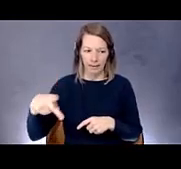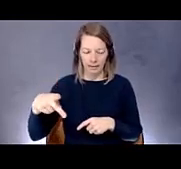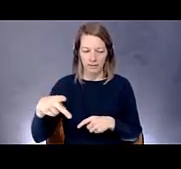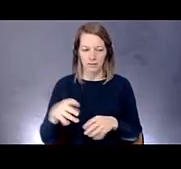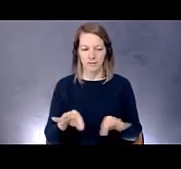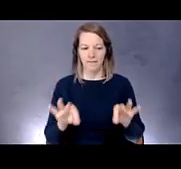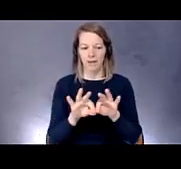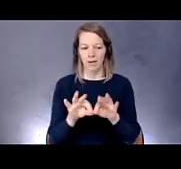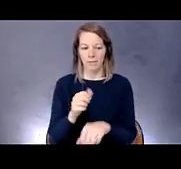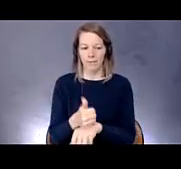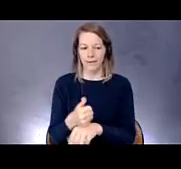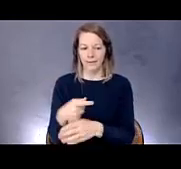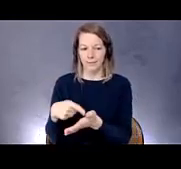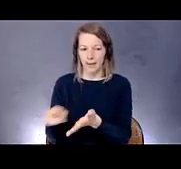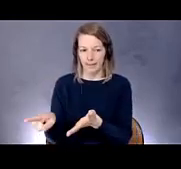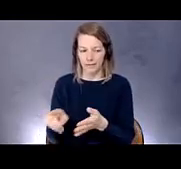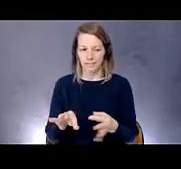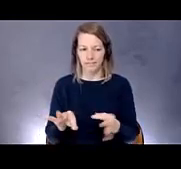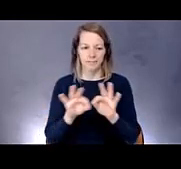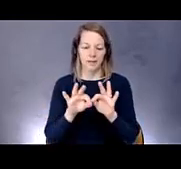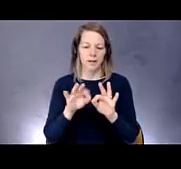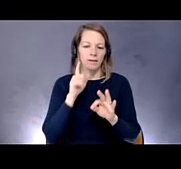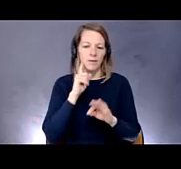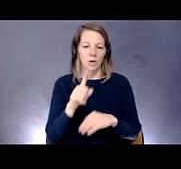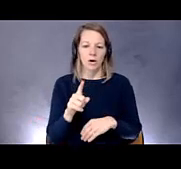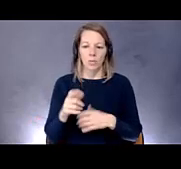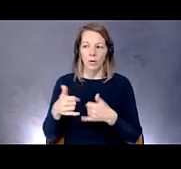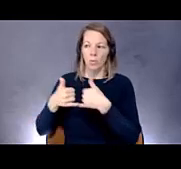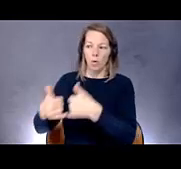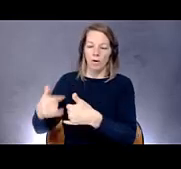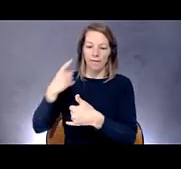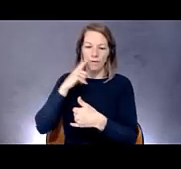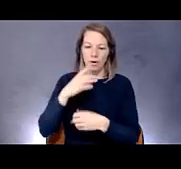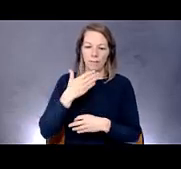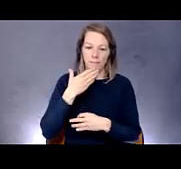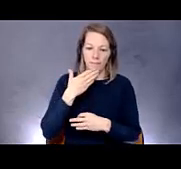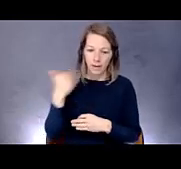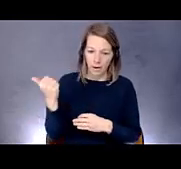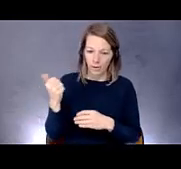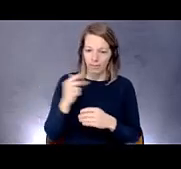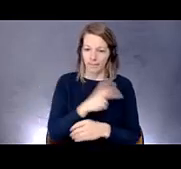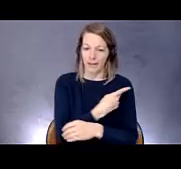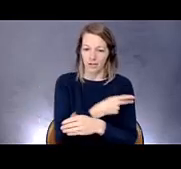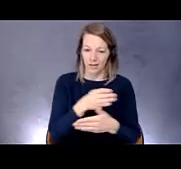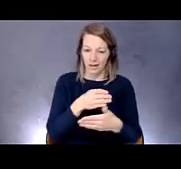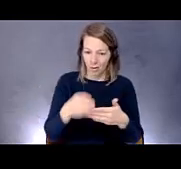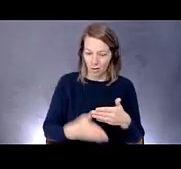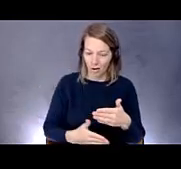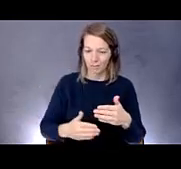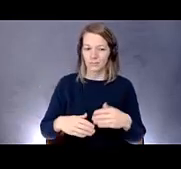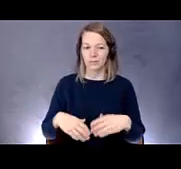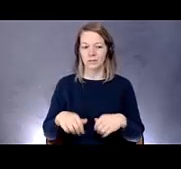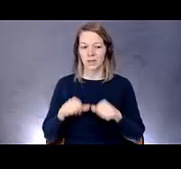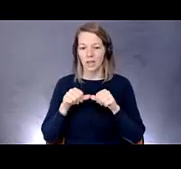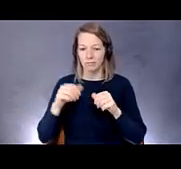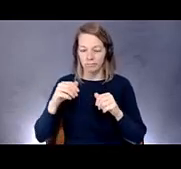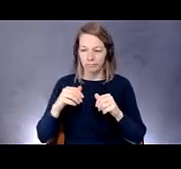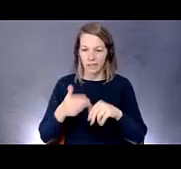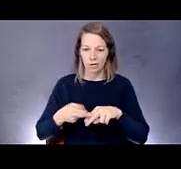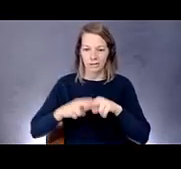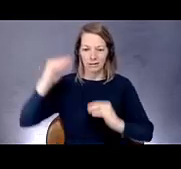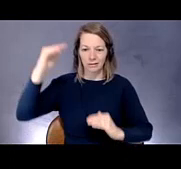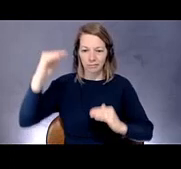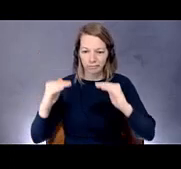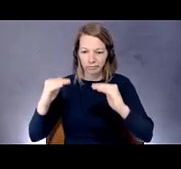payment models because they reward providers for better patient outcomes, for closing disparities, and for driving affordability and increasing quality